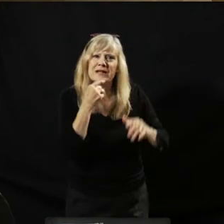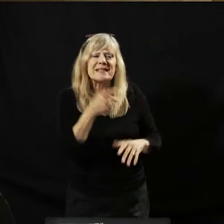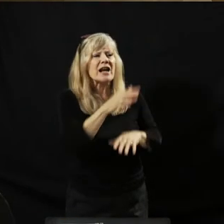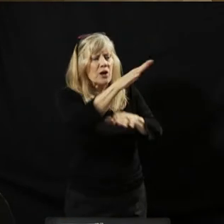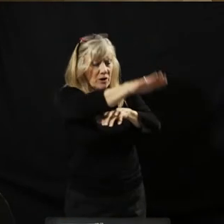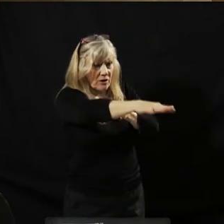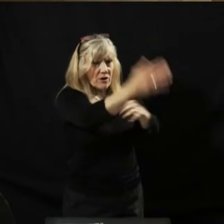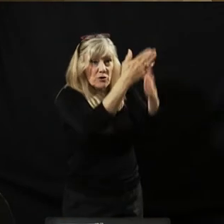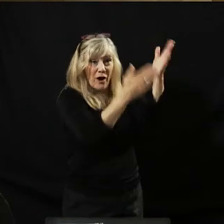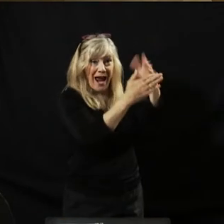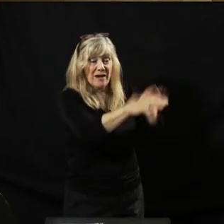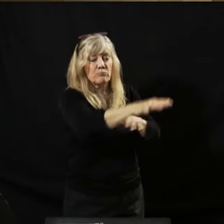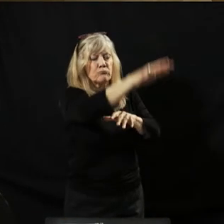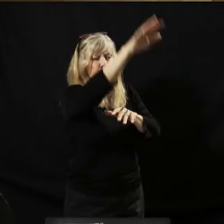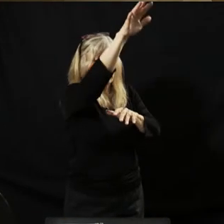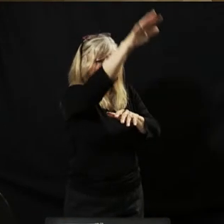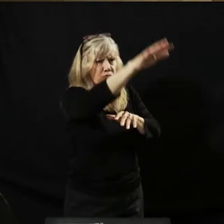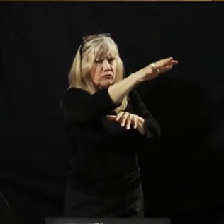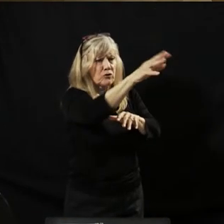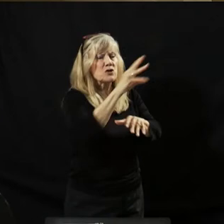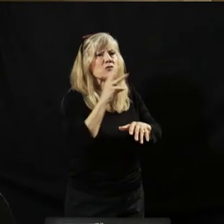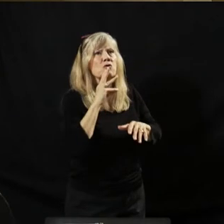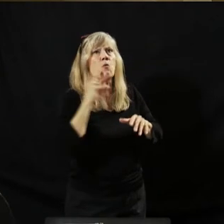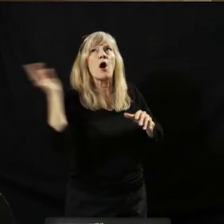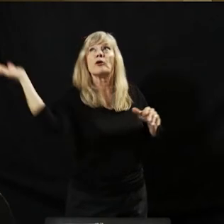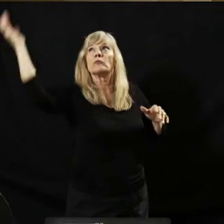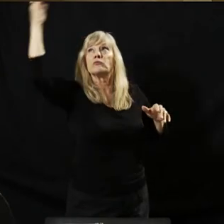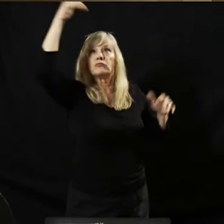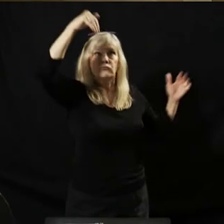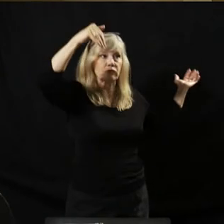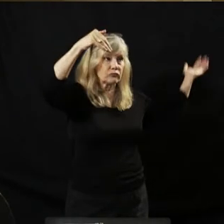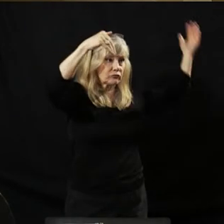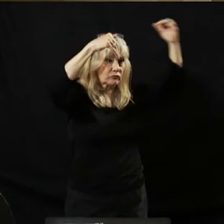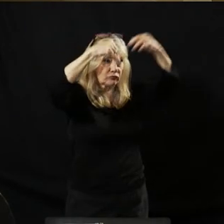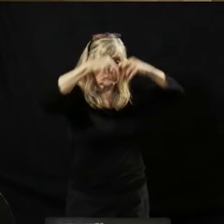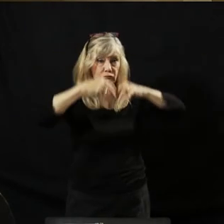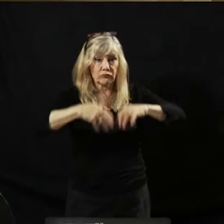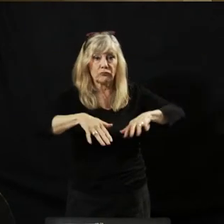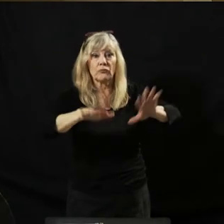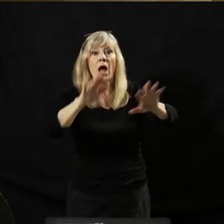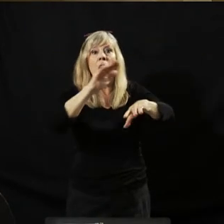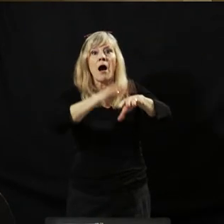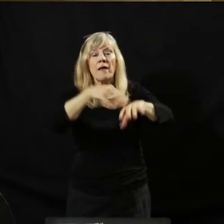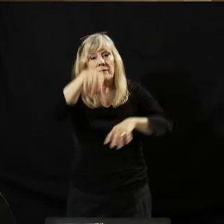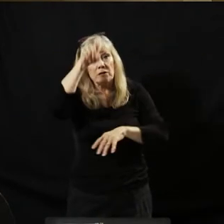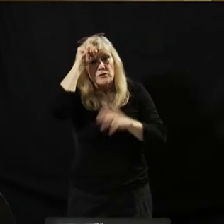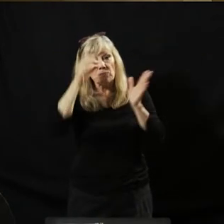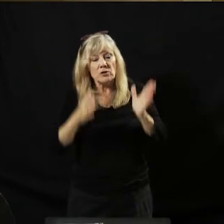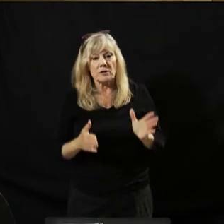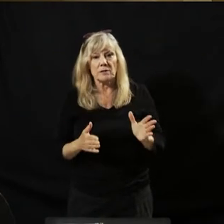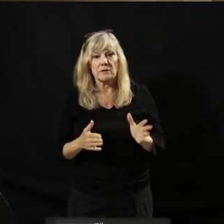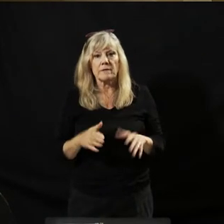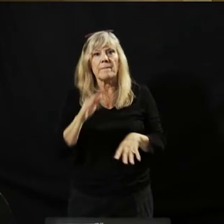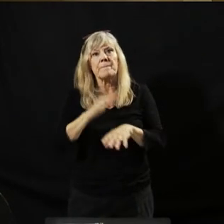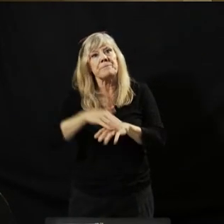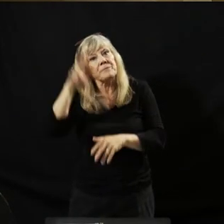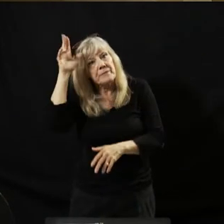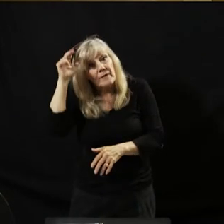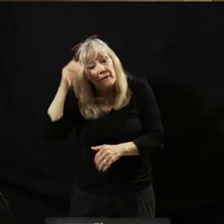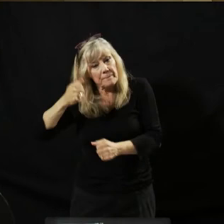sea, that the water may flow back upon the Egyptians, upon their chariots and